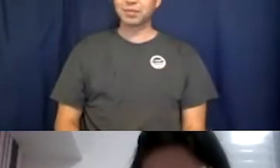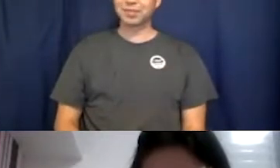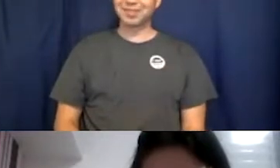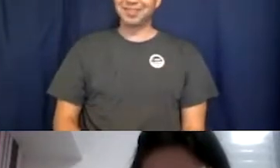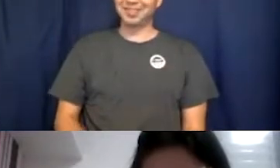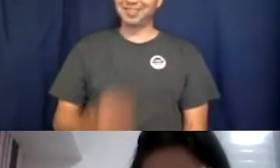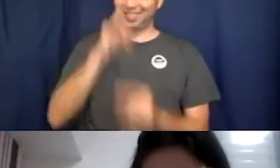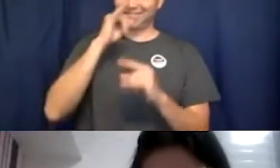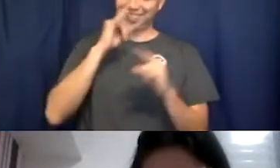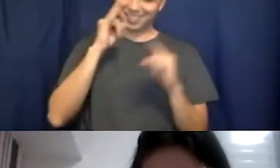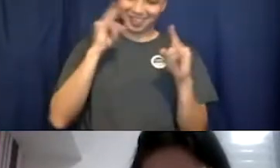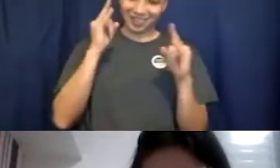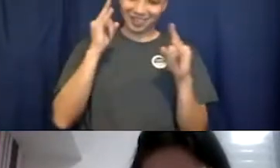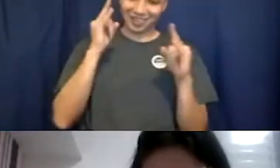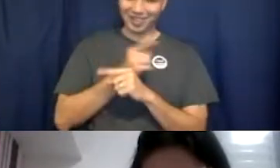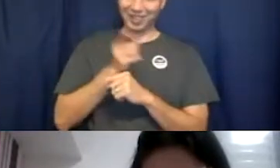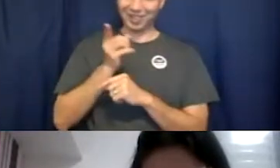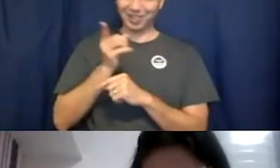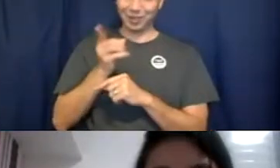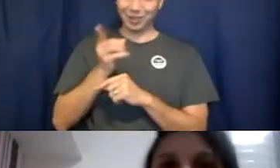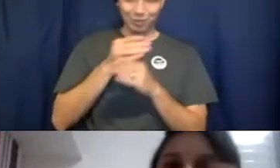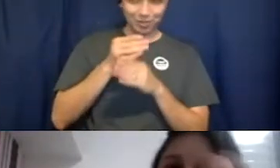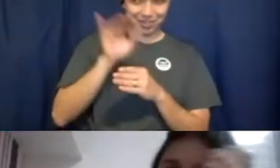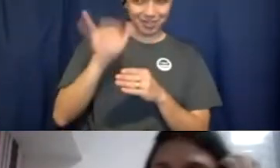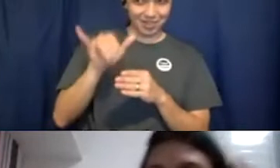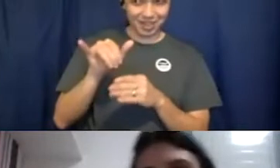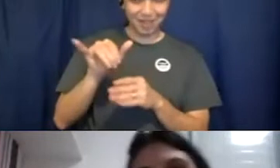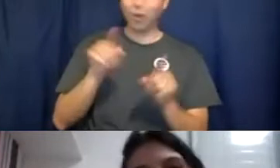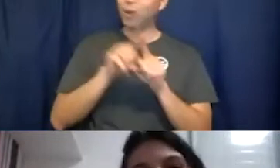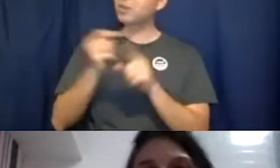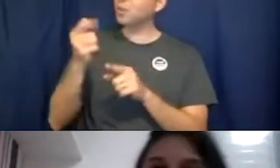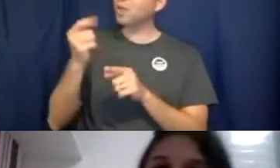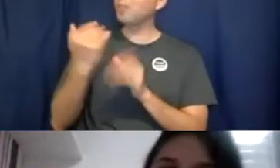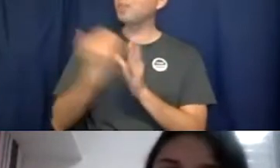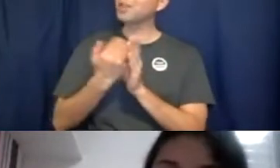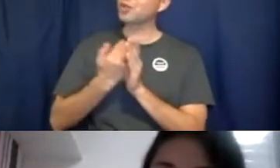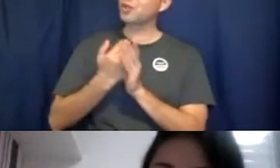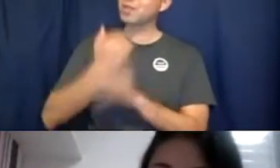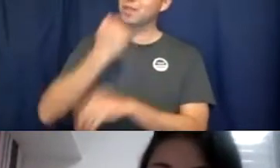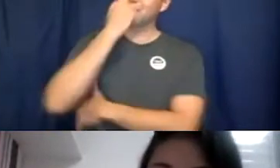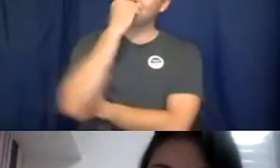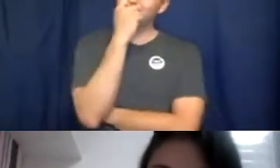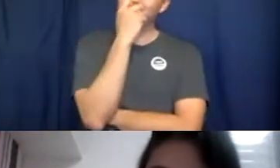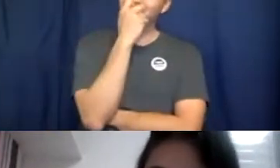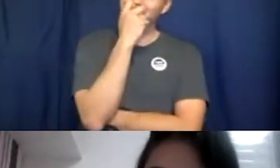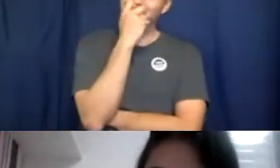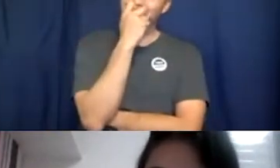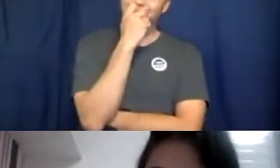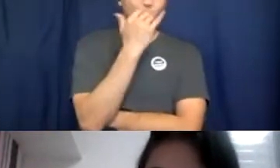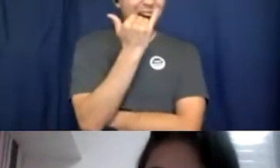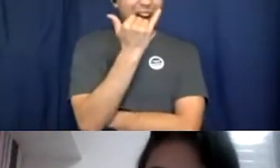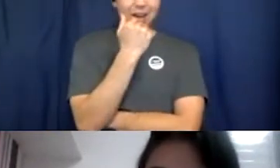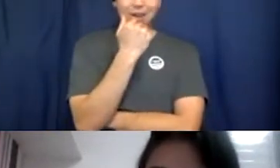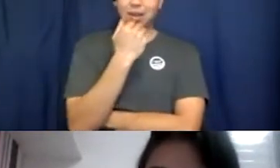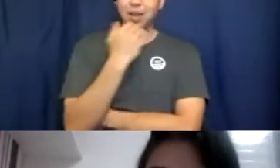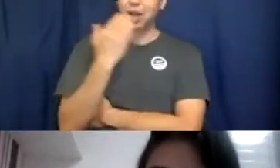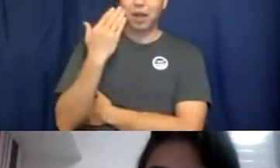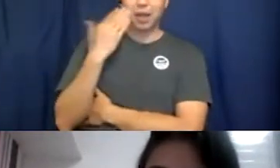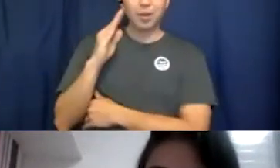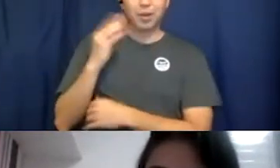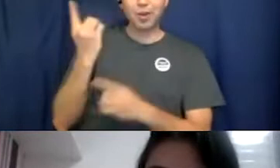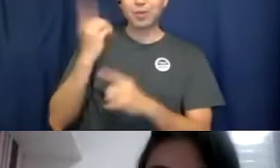is edible confetti. Can I ask you a question? Everything. Yes. Everything I'm looking at is edible, right?